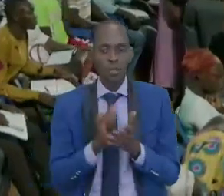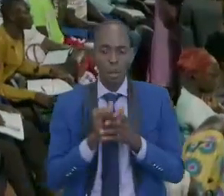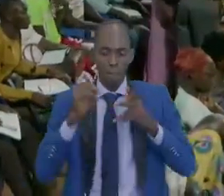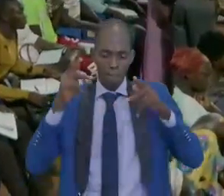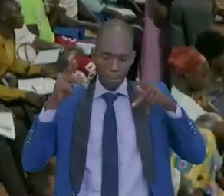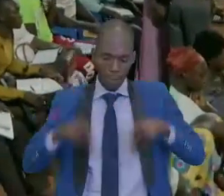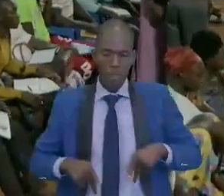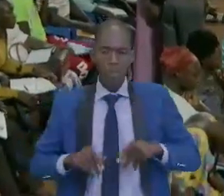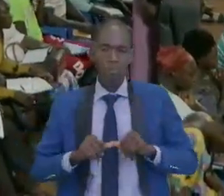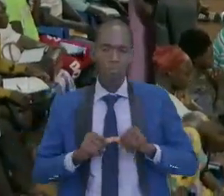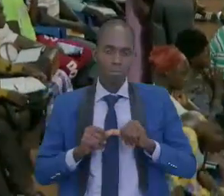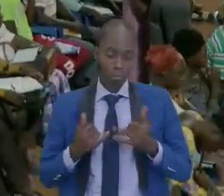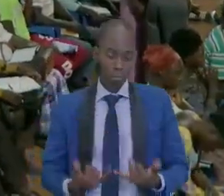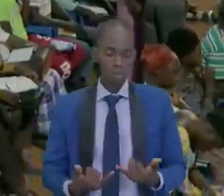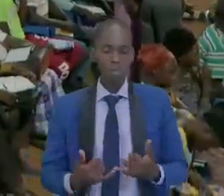joy.